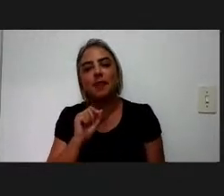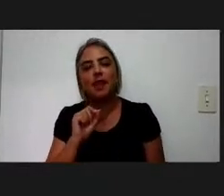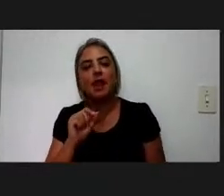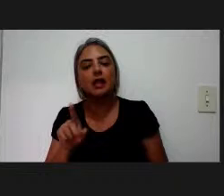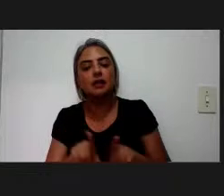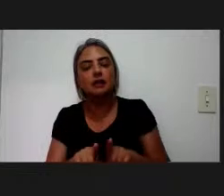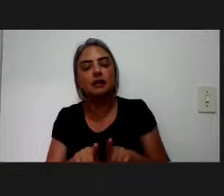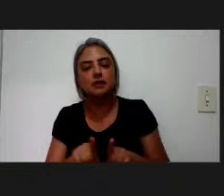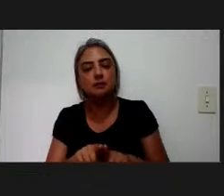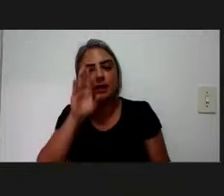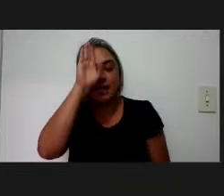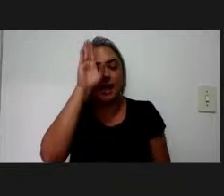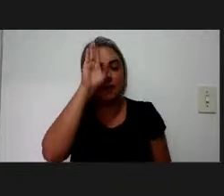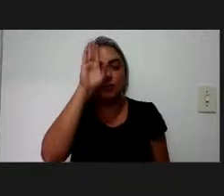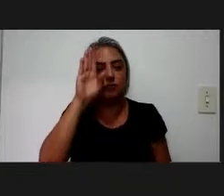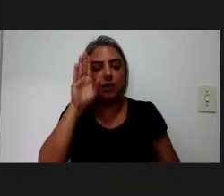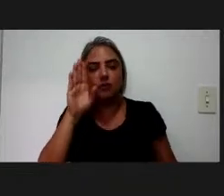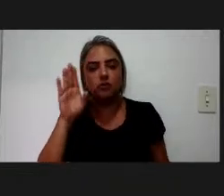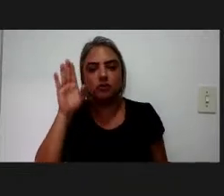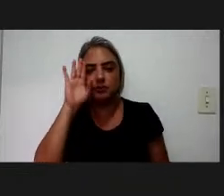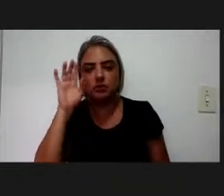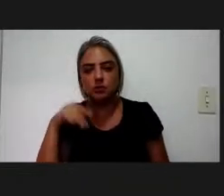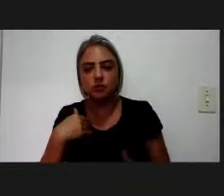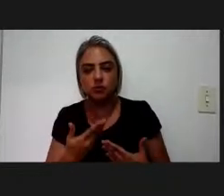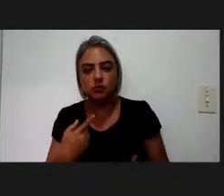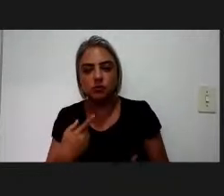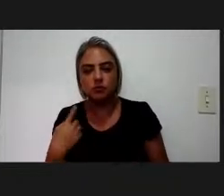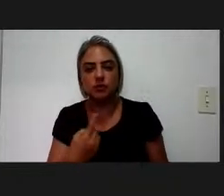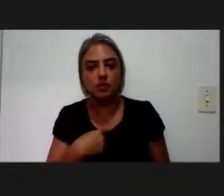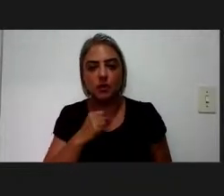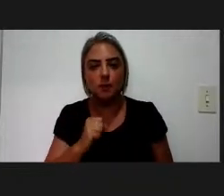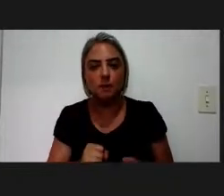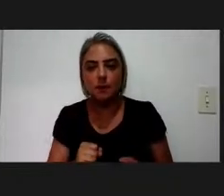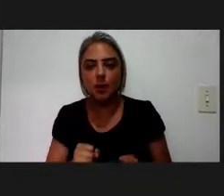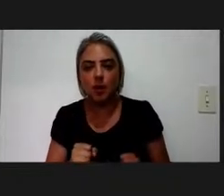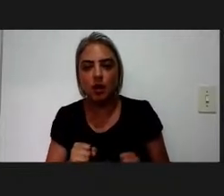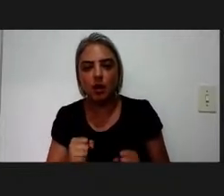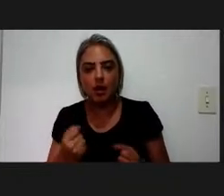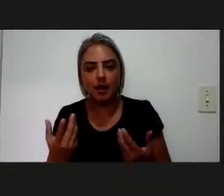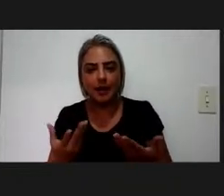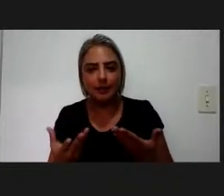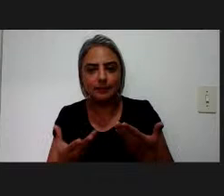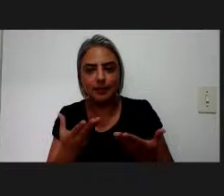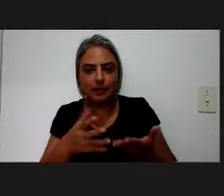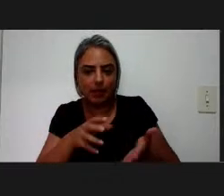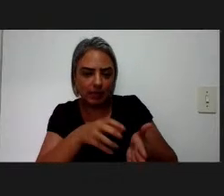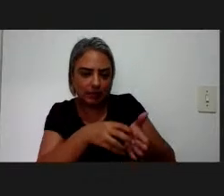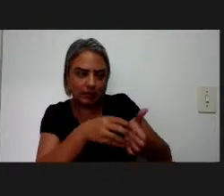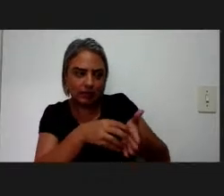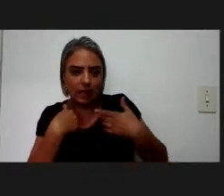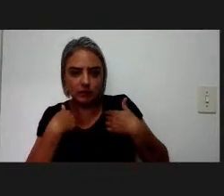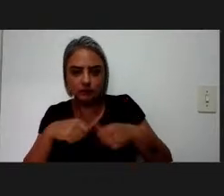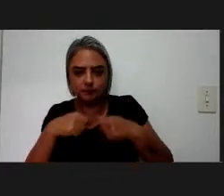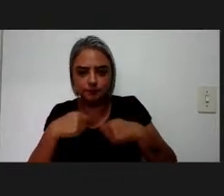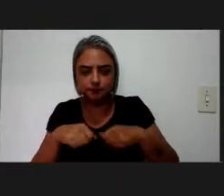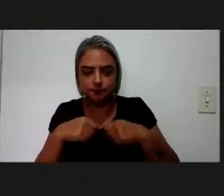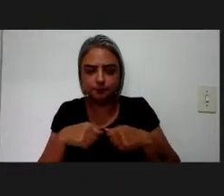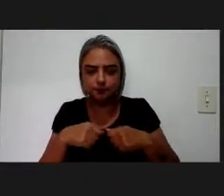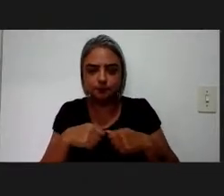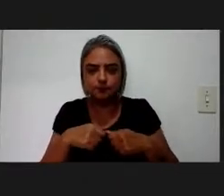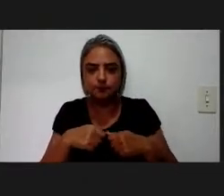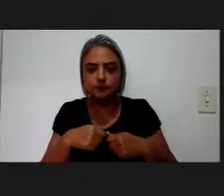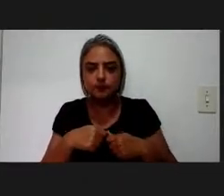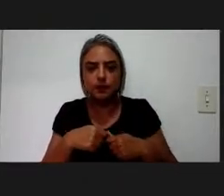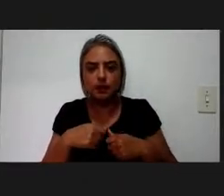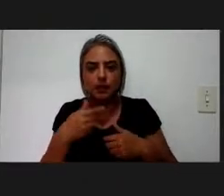Sobretudo, né? Principalmente. Overall, mainly, we can't understand this as